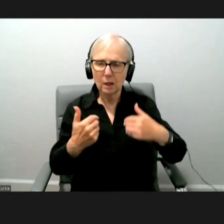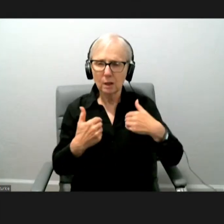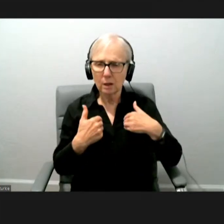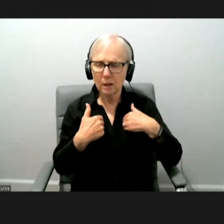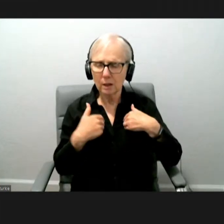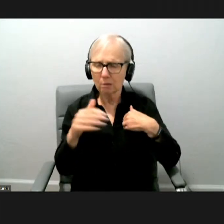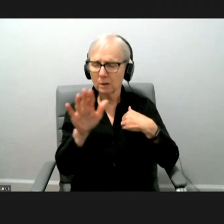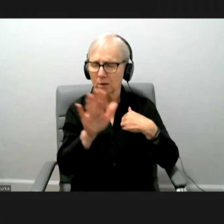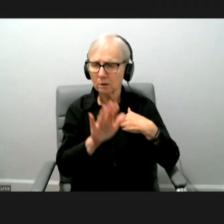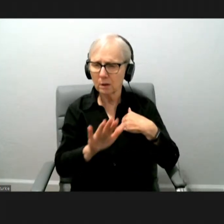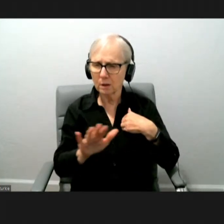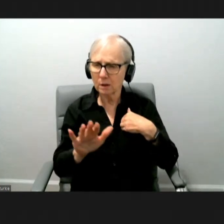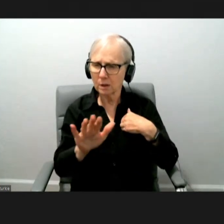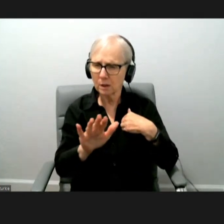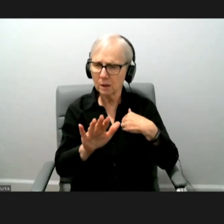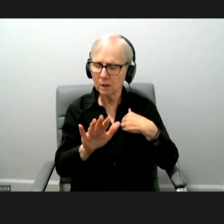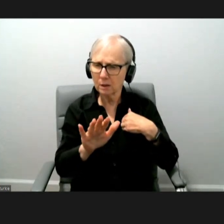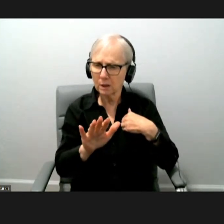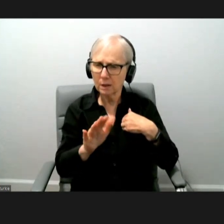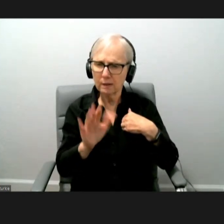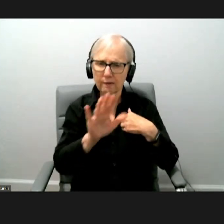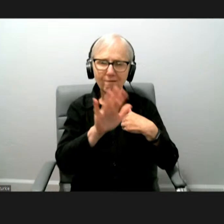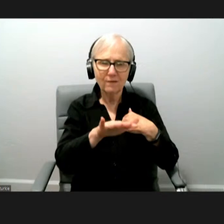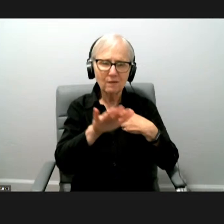at around